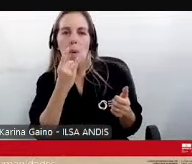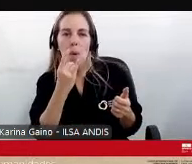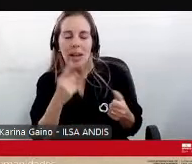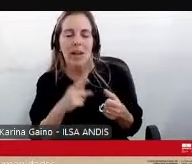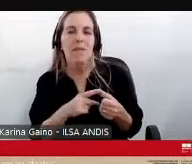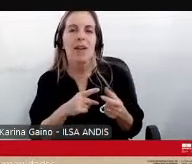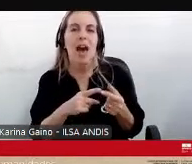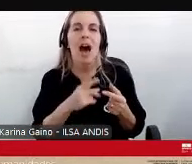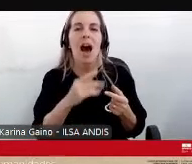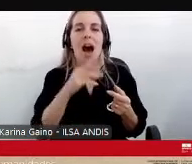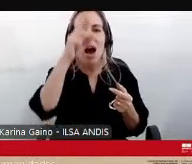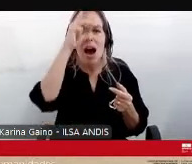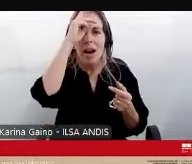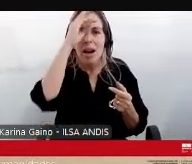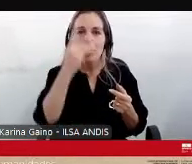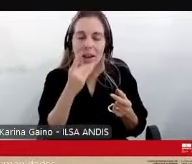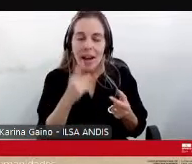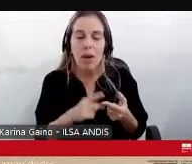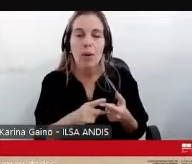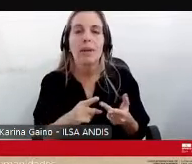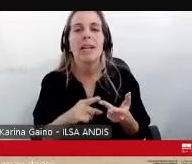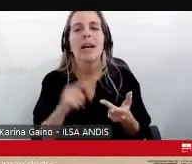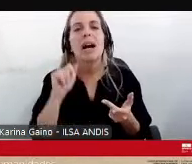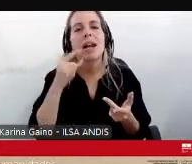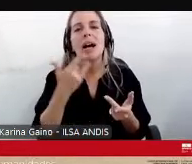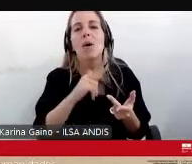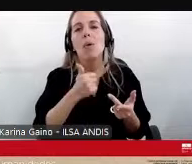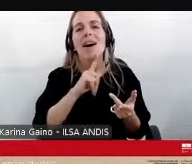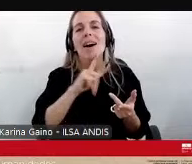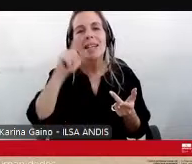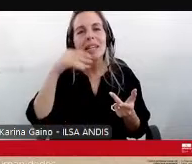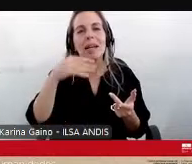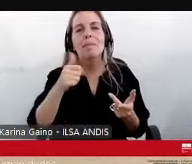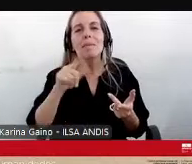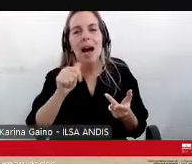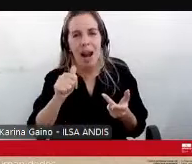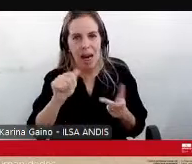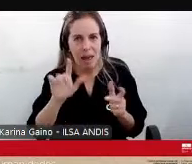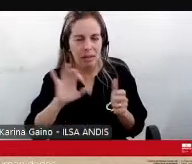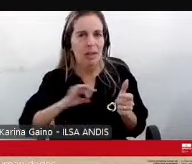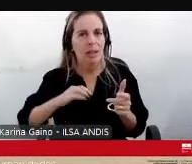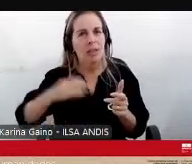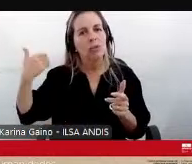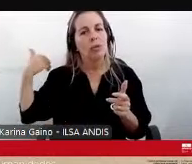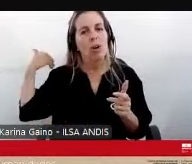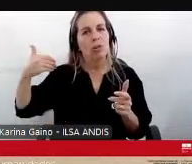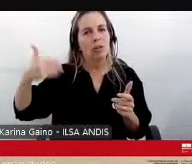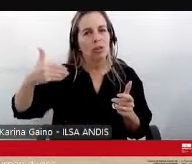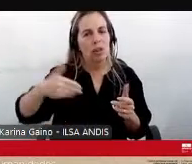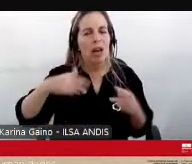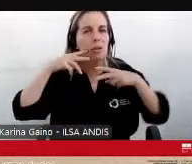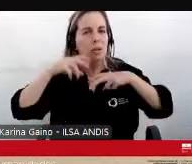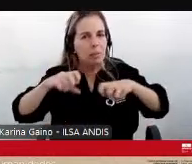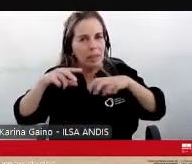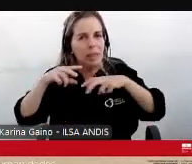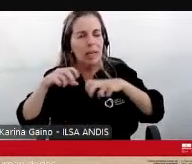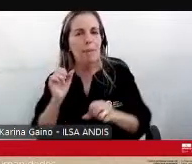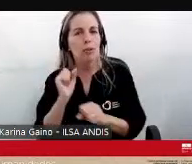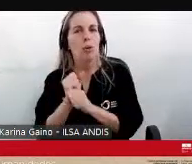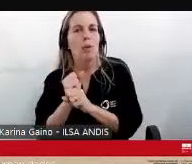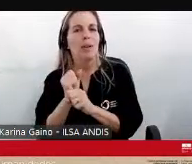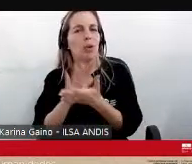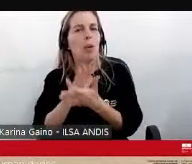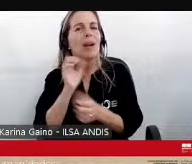sector. So over these years, we've carried out research on forced labor in the United States,